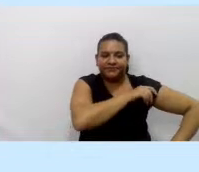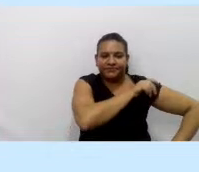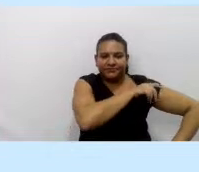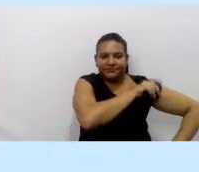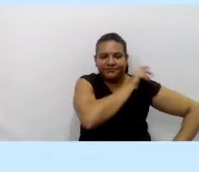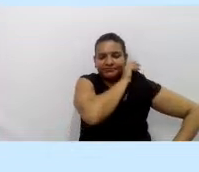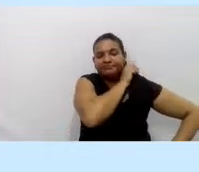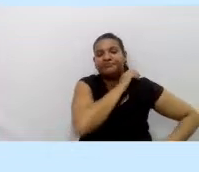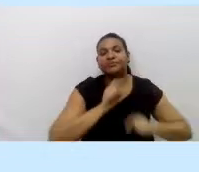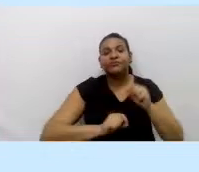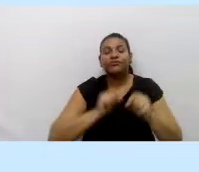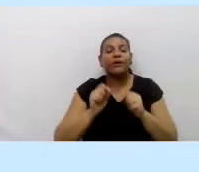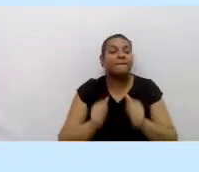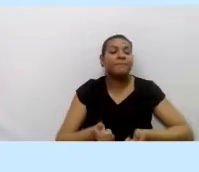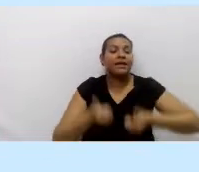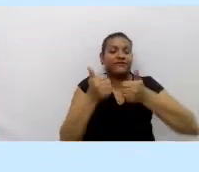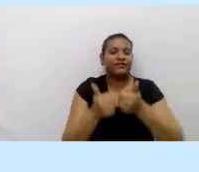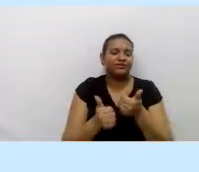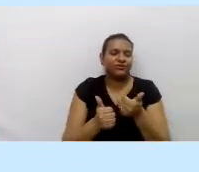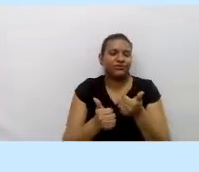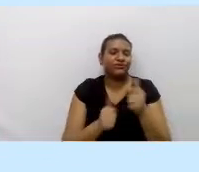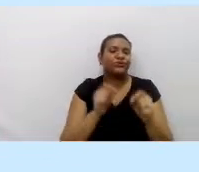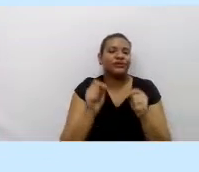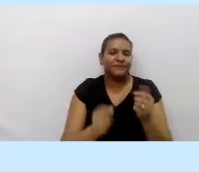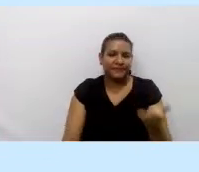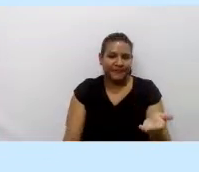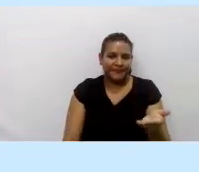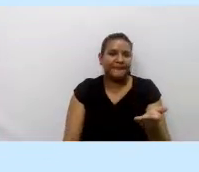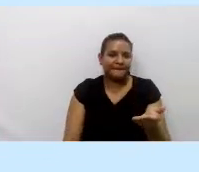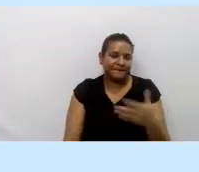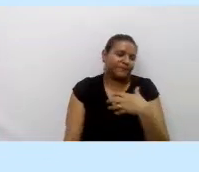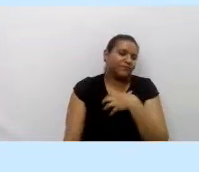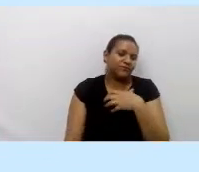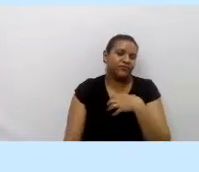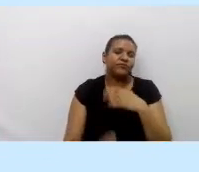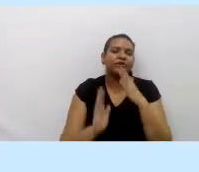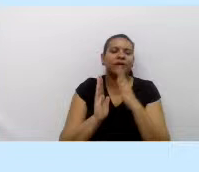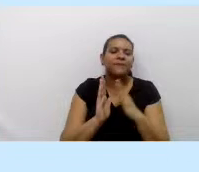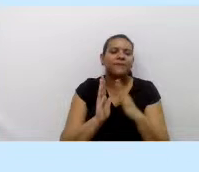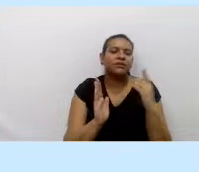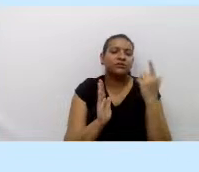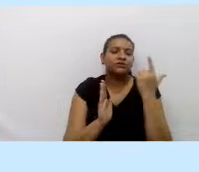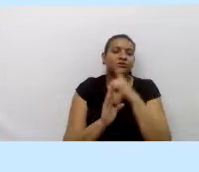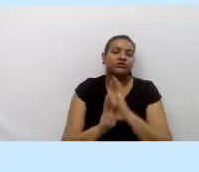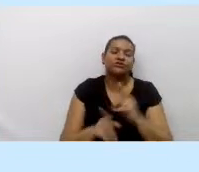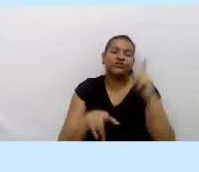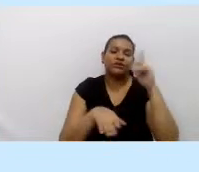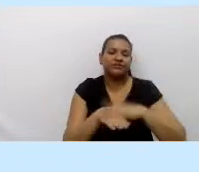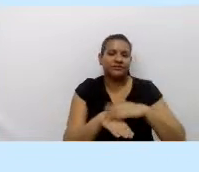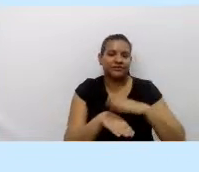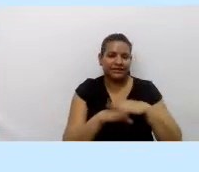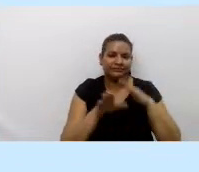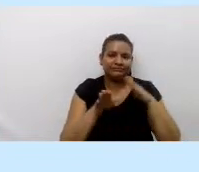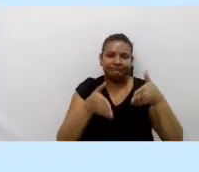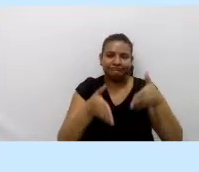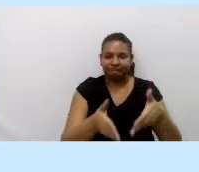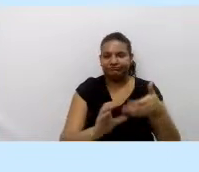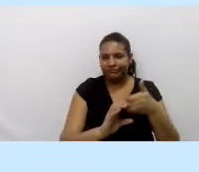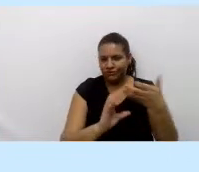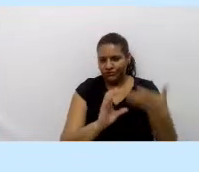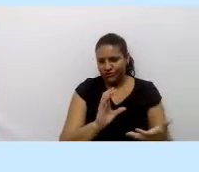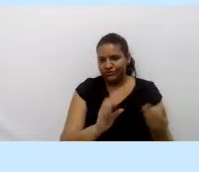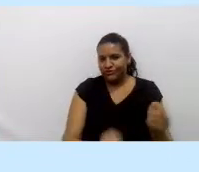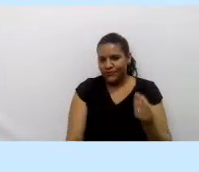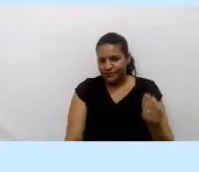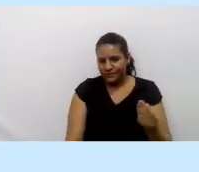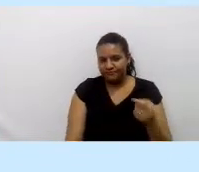be, or are the benefits of differentiating this process in your specific context? Write your ideas in the chat. I